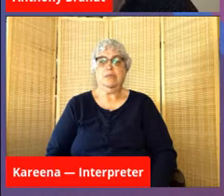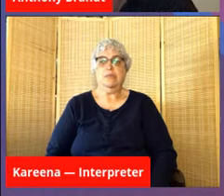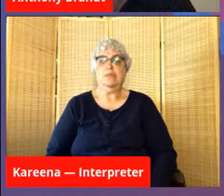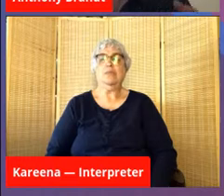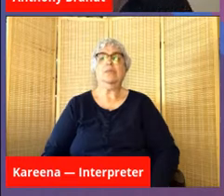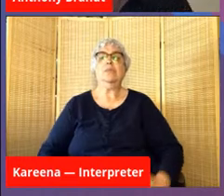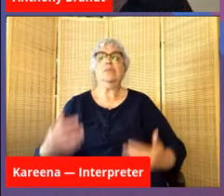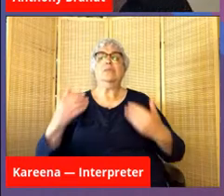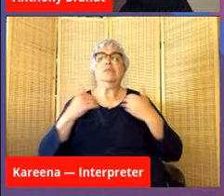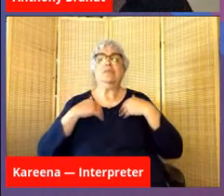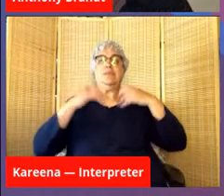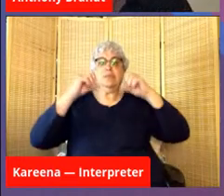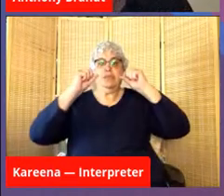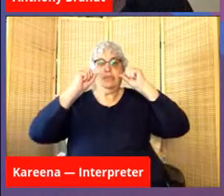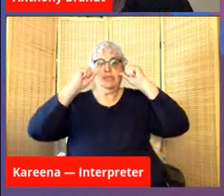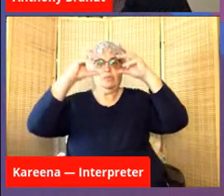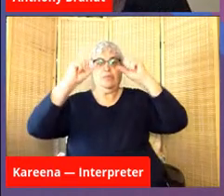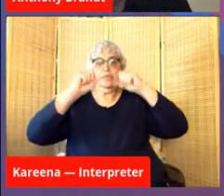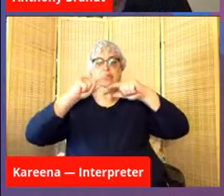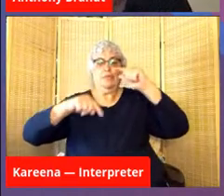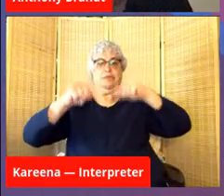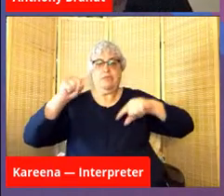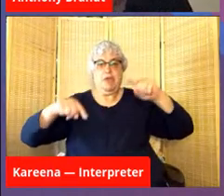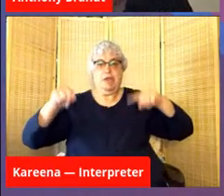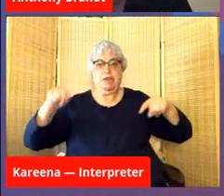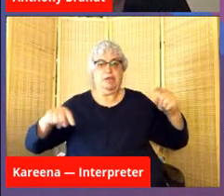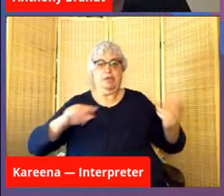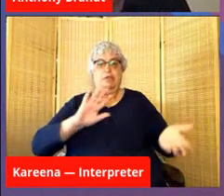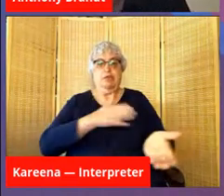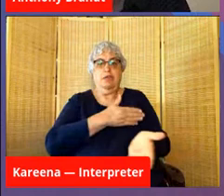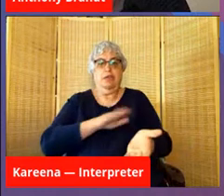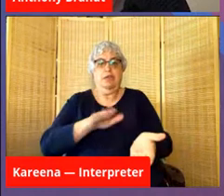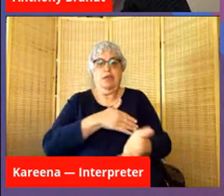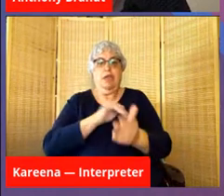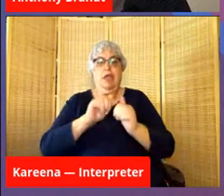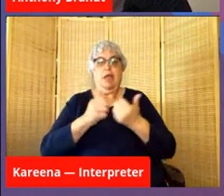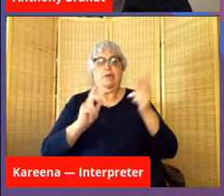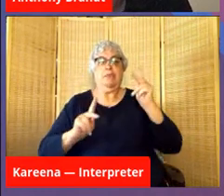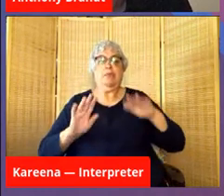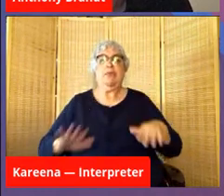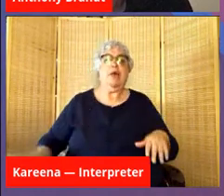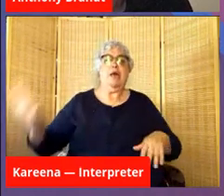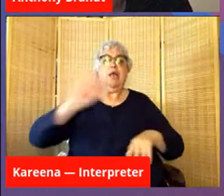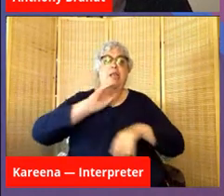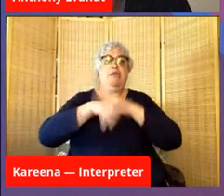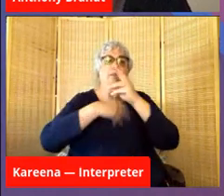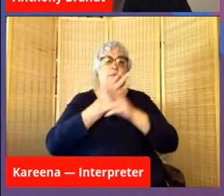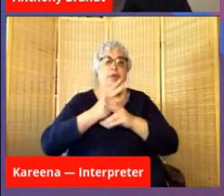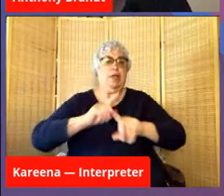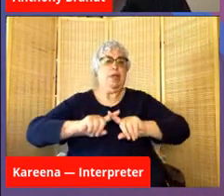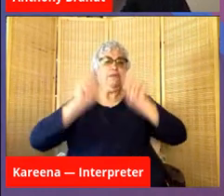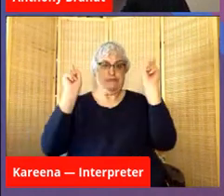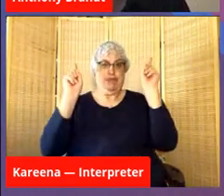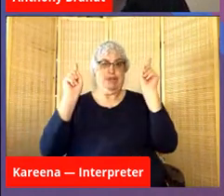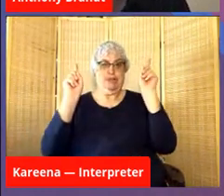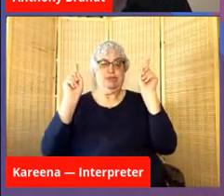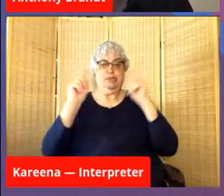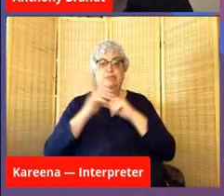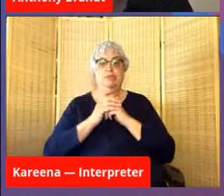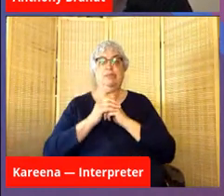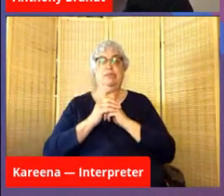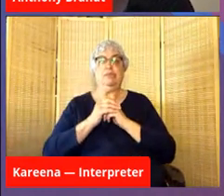There is an amazing variety of melodies and how they are treated across world musical traditions. In